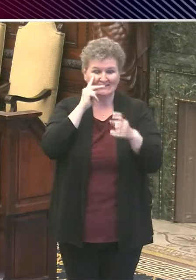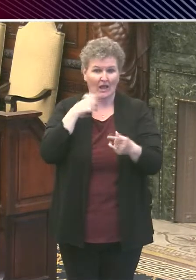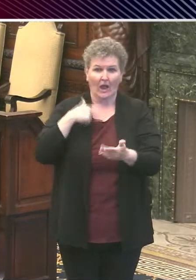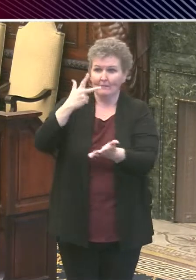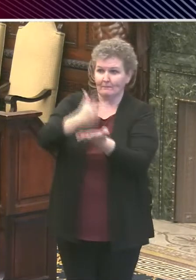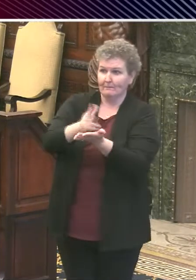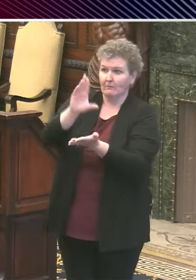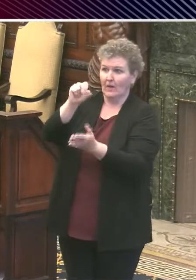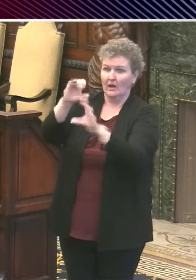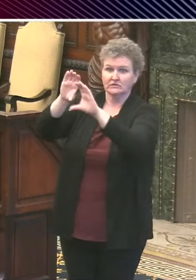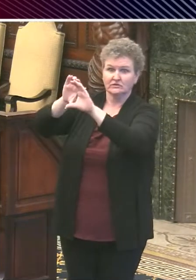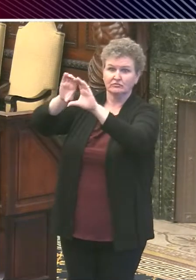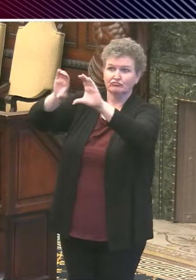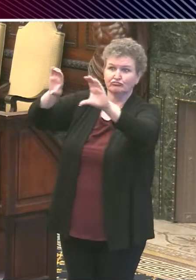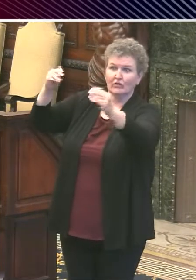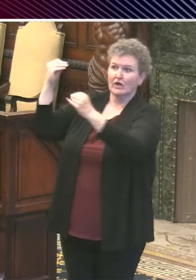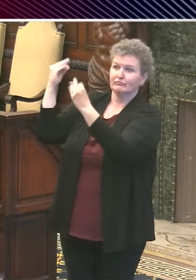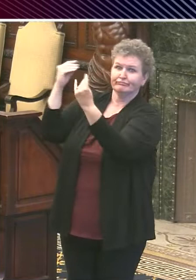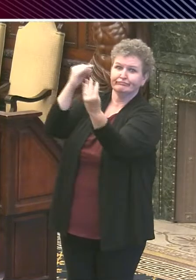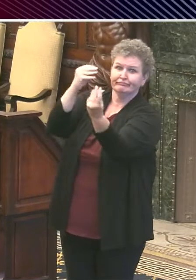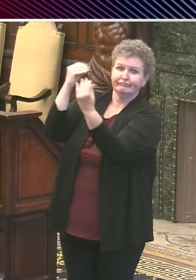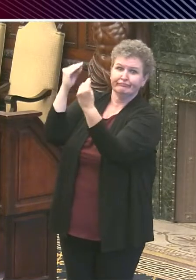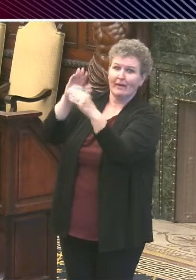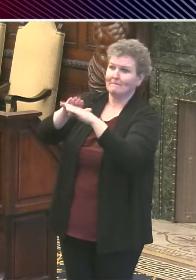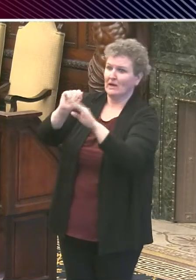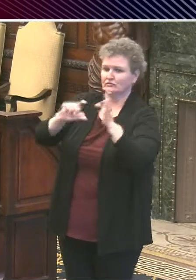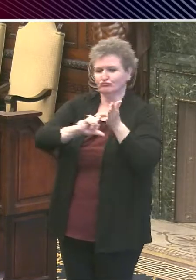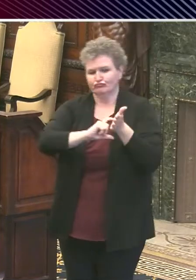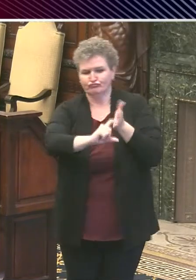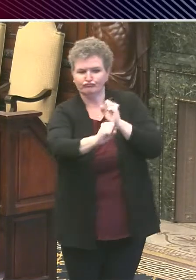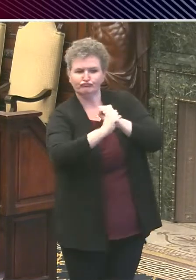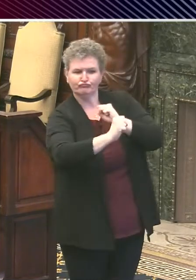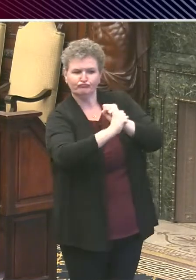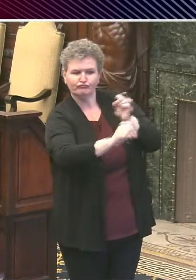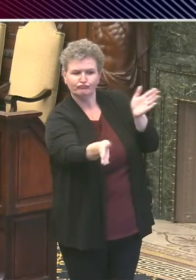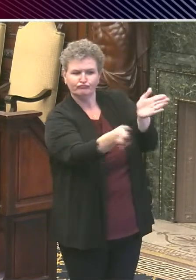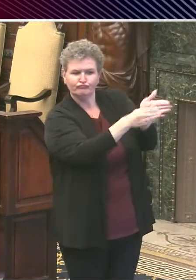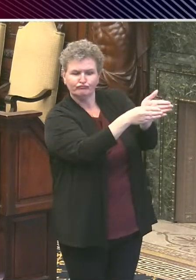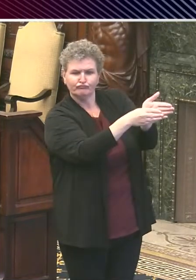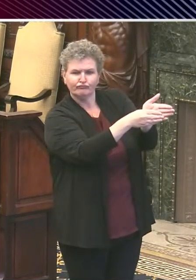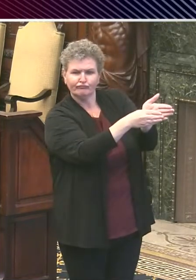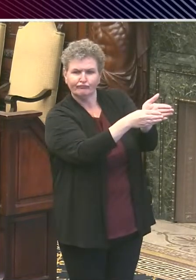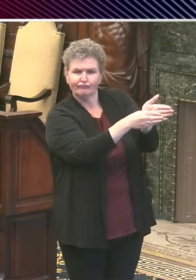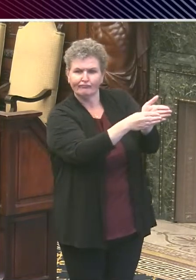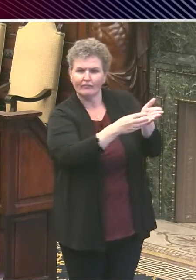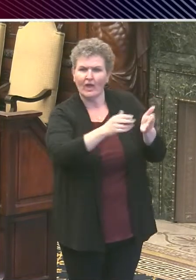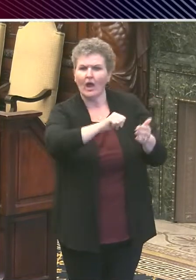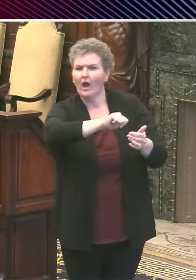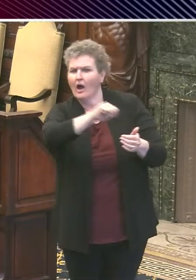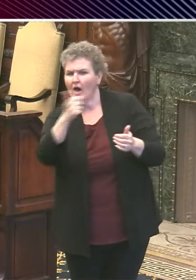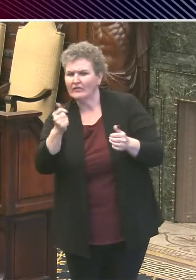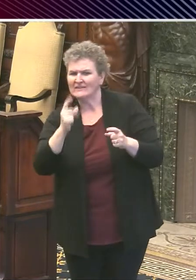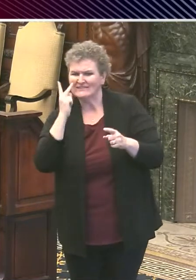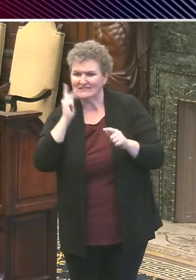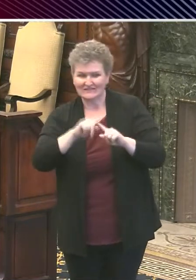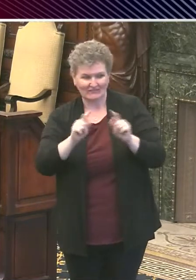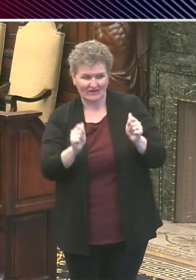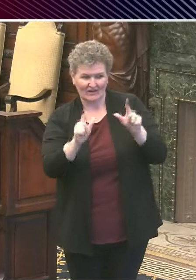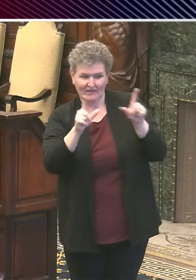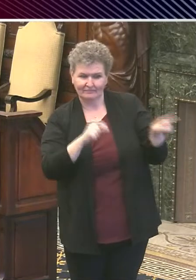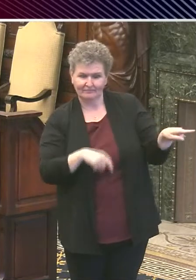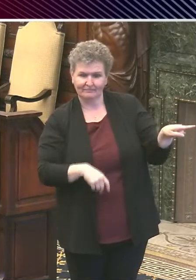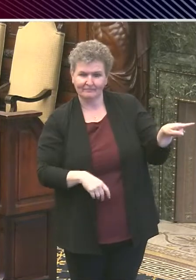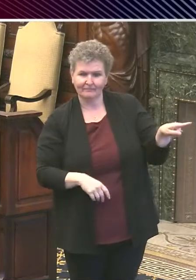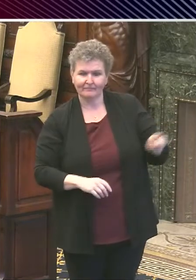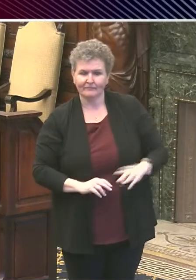big, as you see on the side of buses. Here's one of already. Others are going to look like this. One